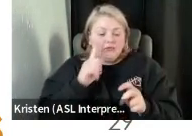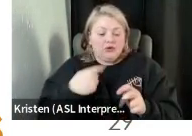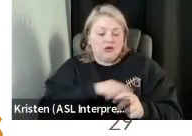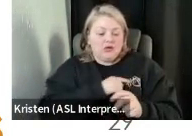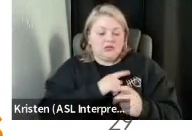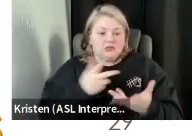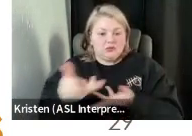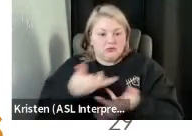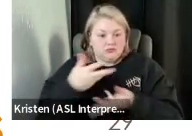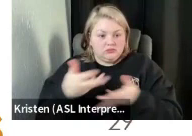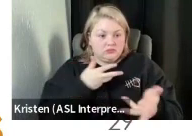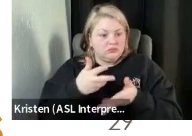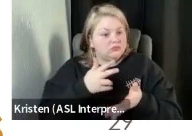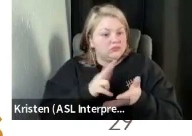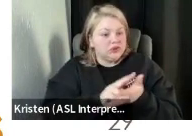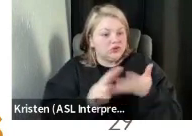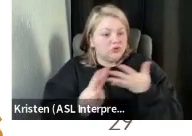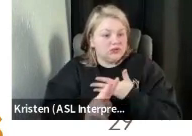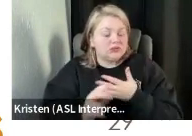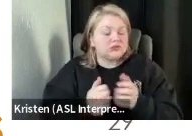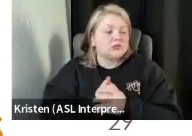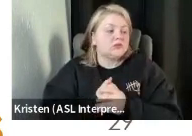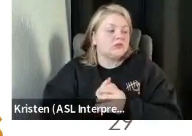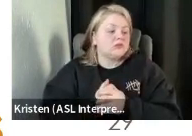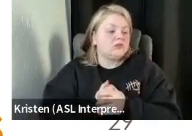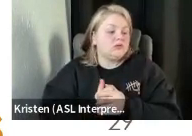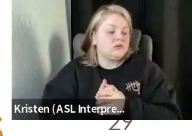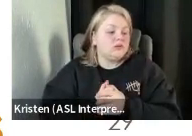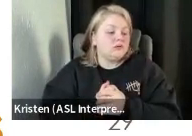next 2 weeks. And we'll continue to refresh